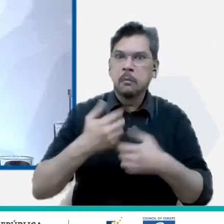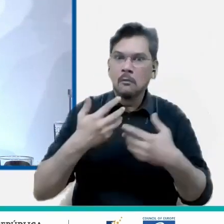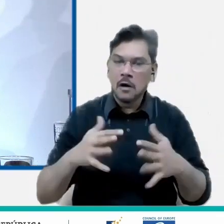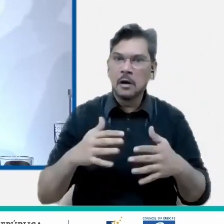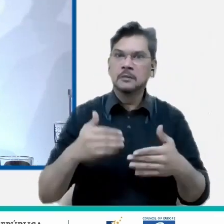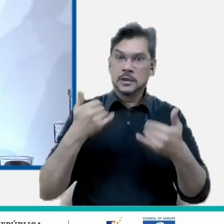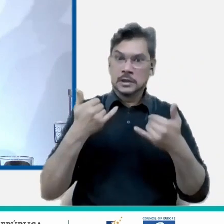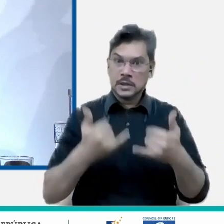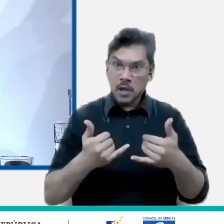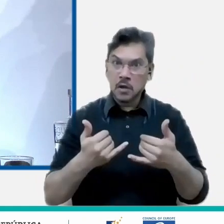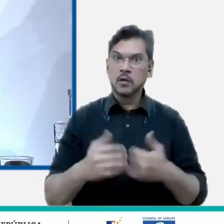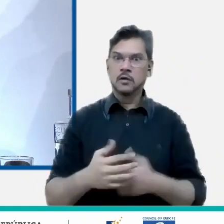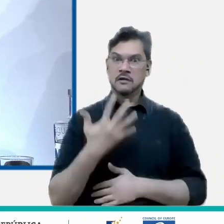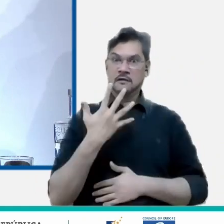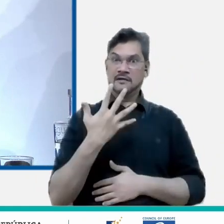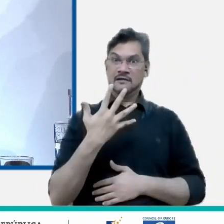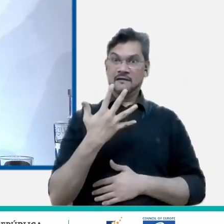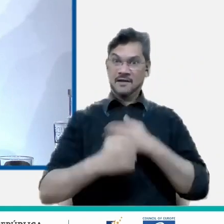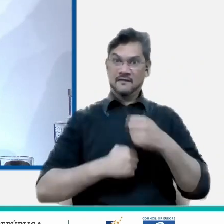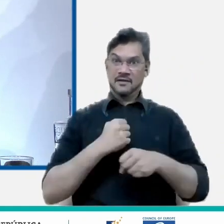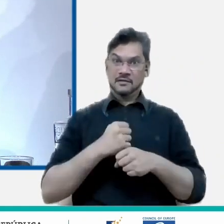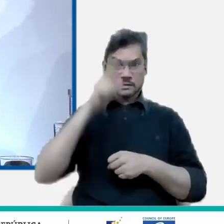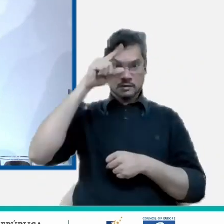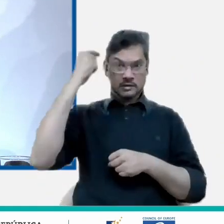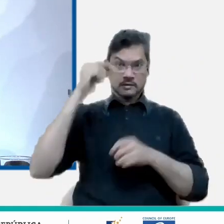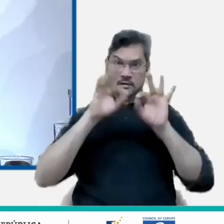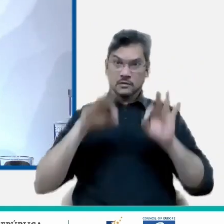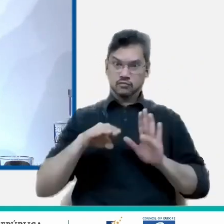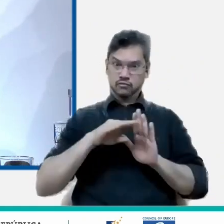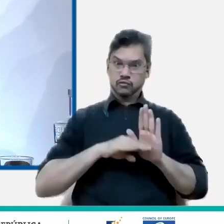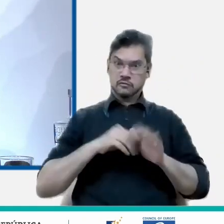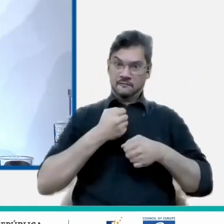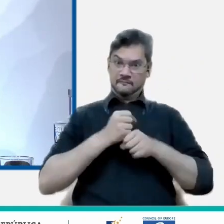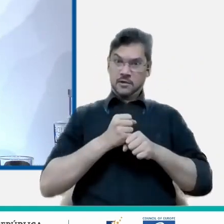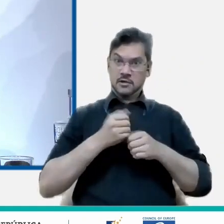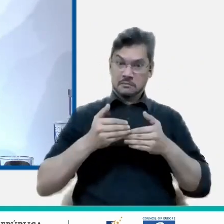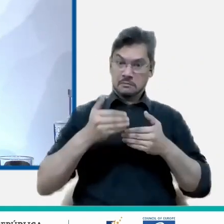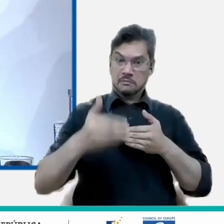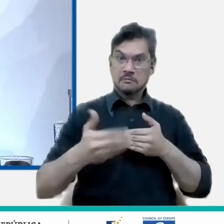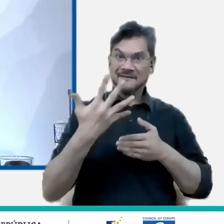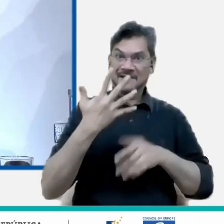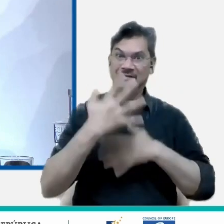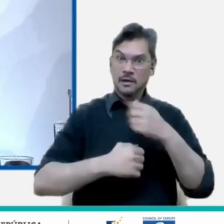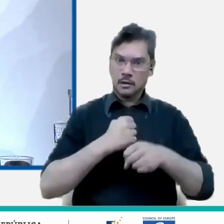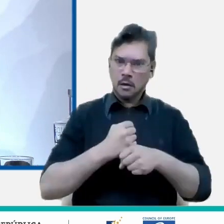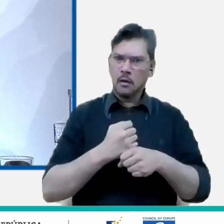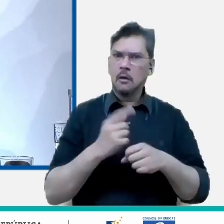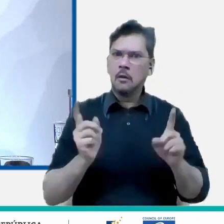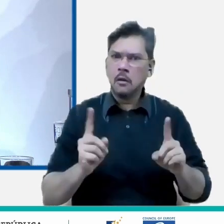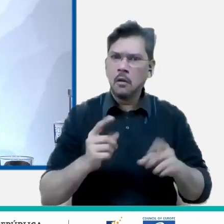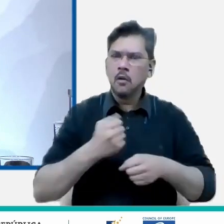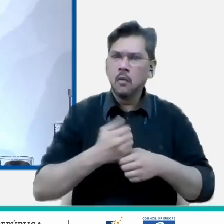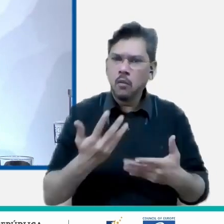Sendai framework in the region, but also set priorities for the next 10 years. In this regard,